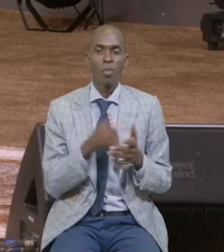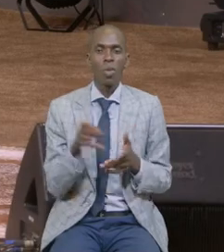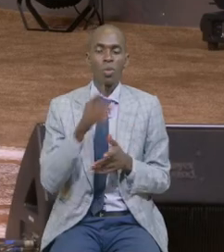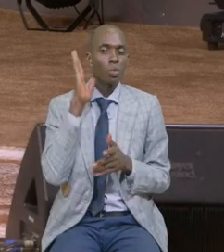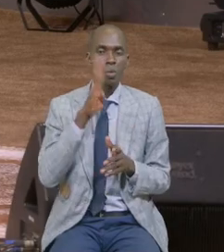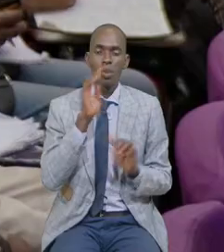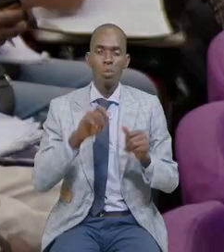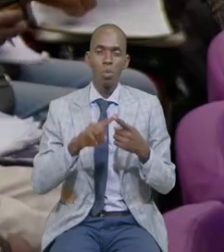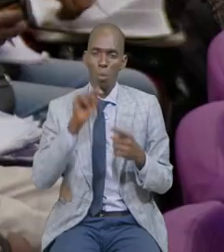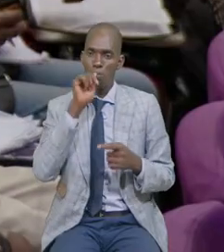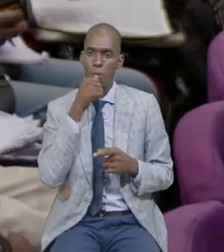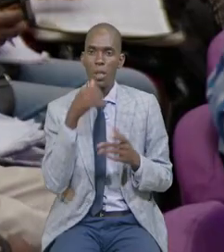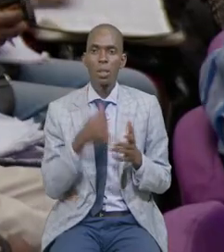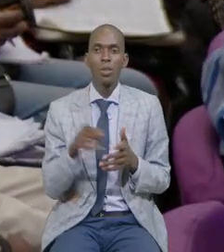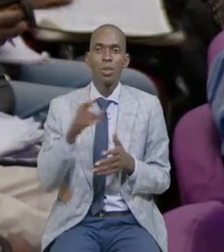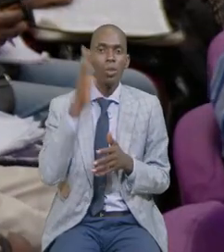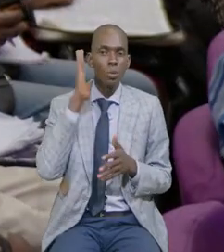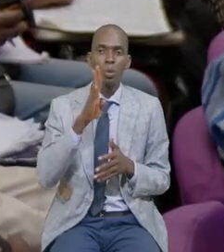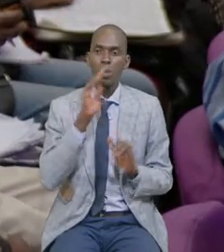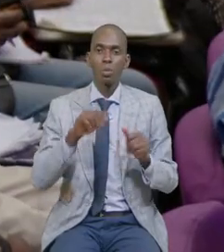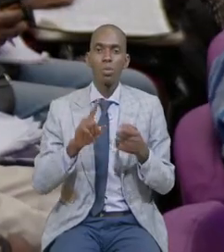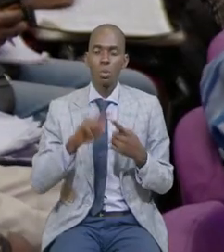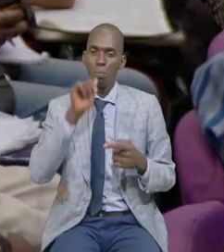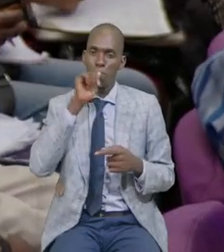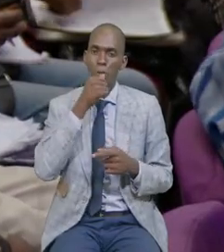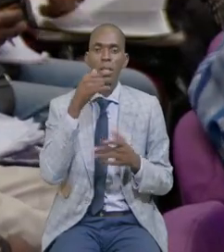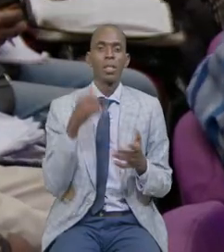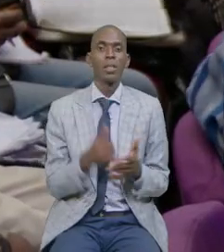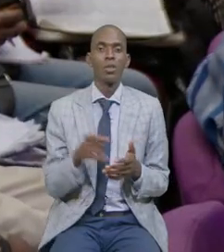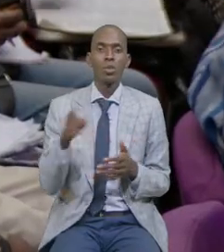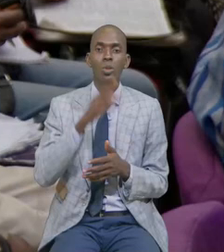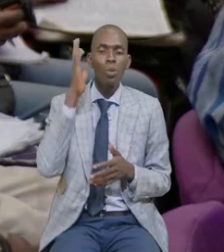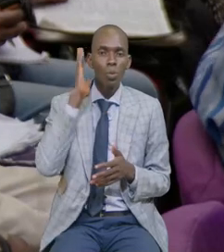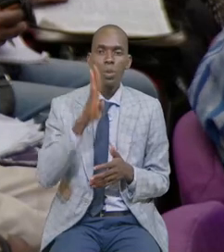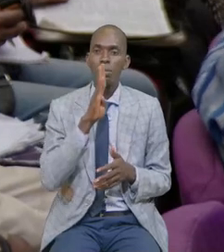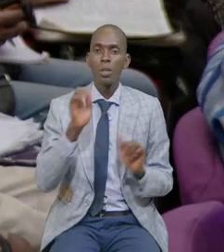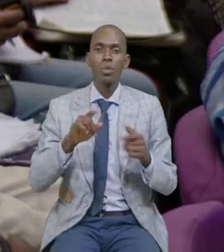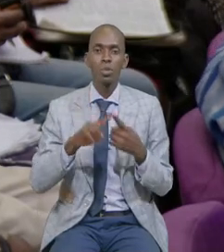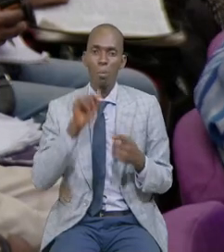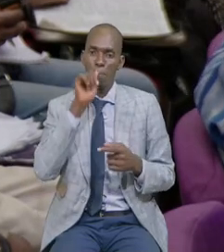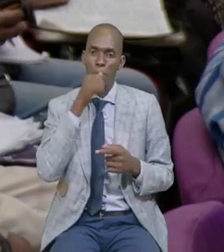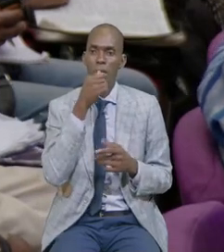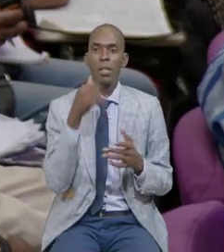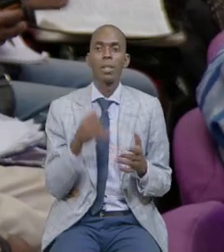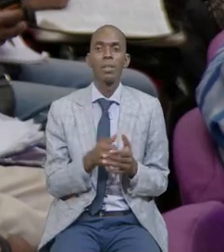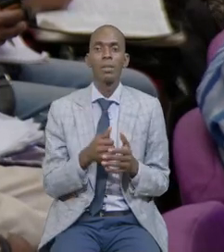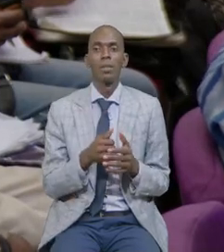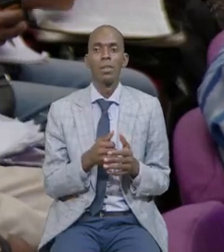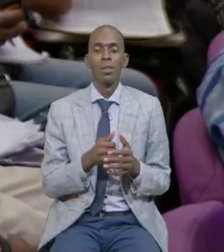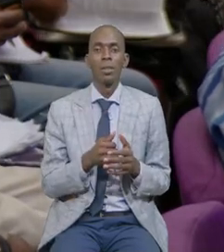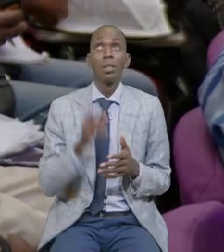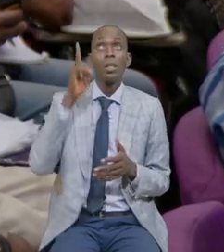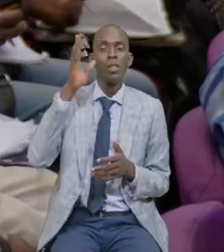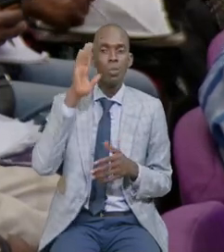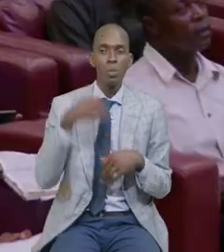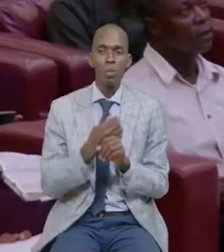it. I said able to bear it. Able to bear it. It will make a way,